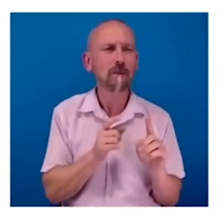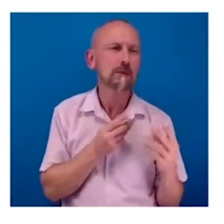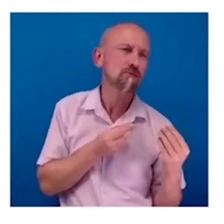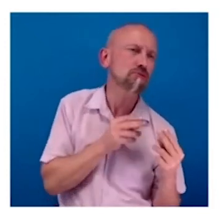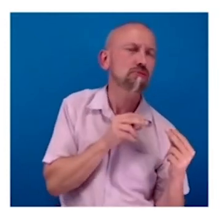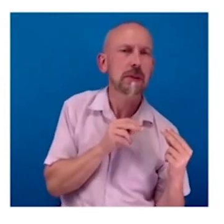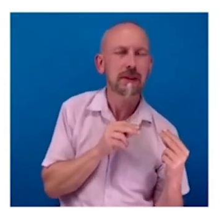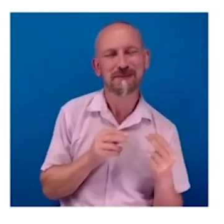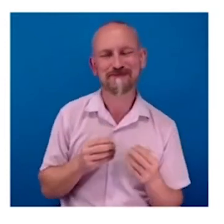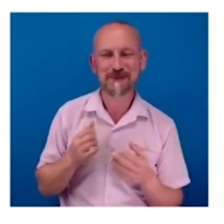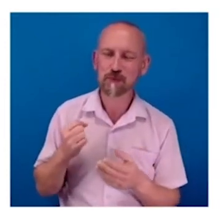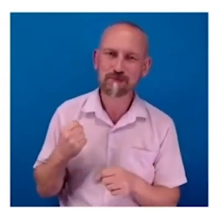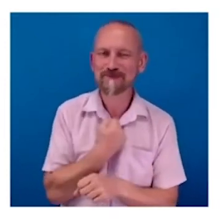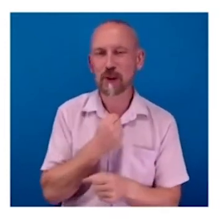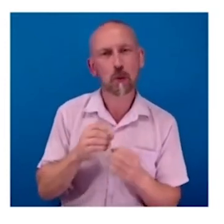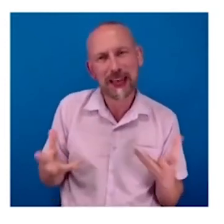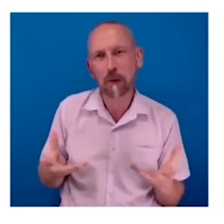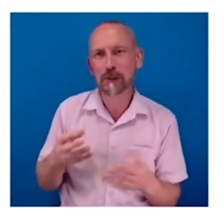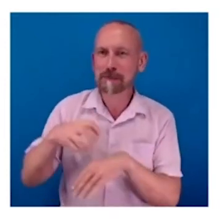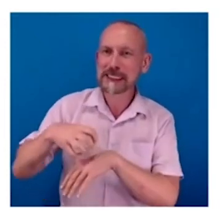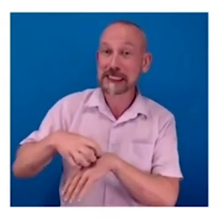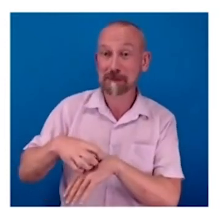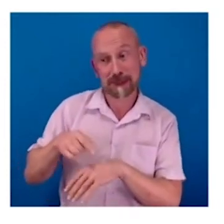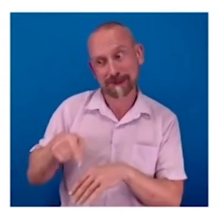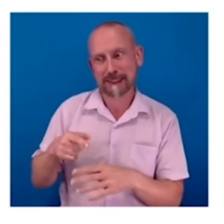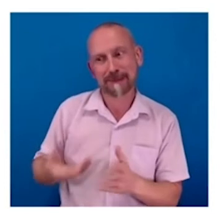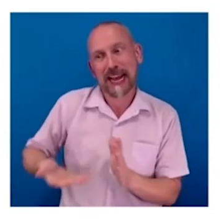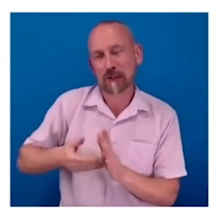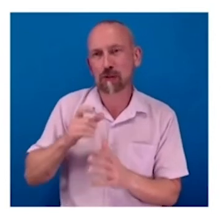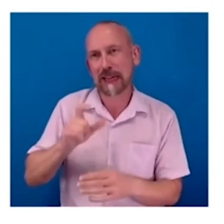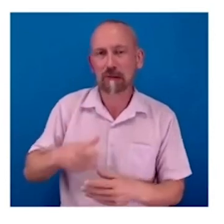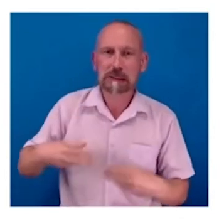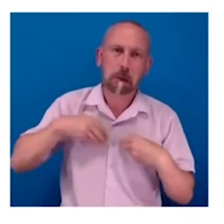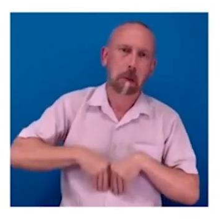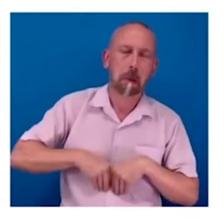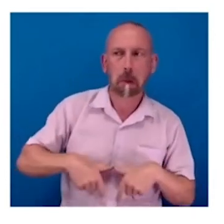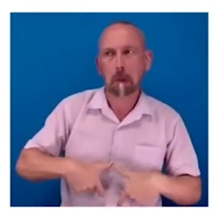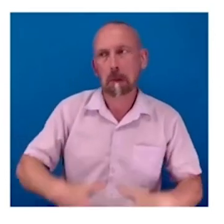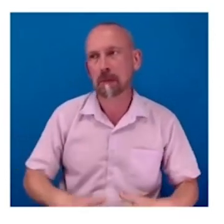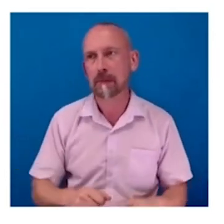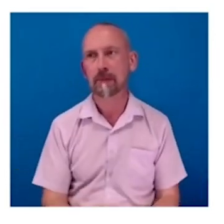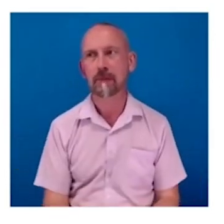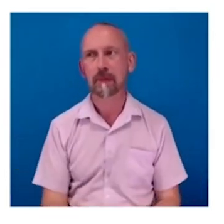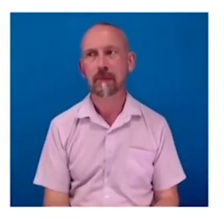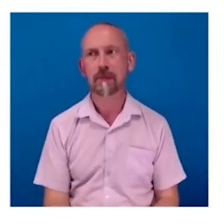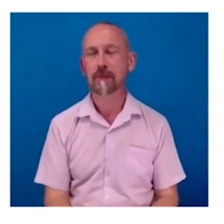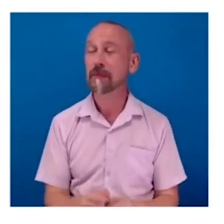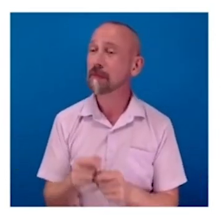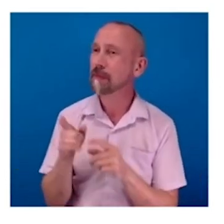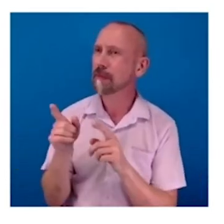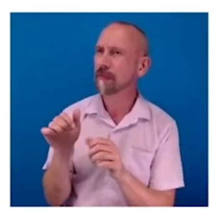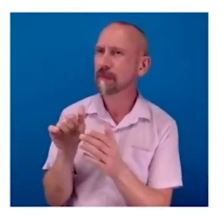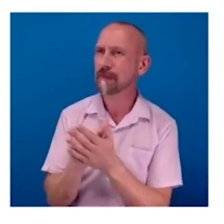biscuit calories. So it all worked out pretty well. I have just realised you are ultimately also the Tigger